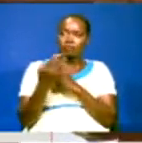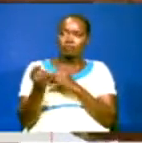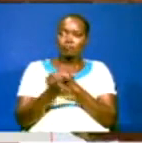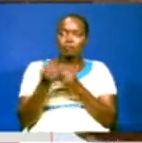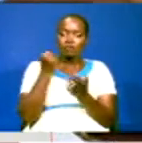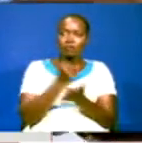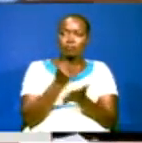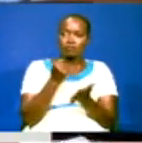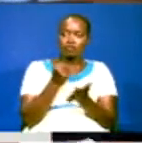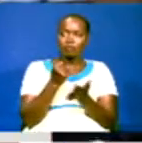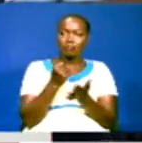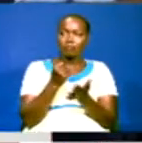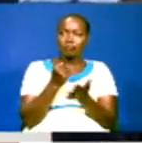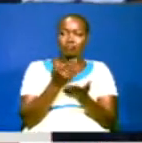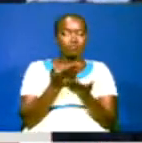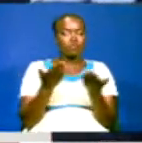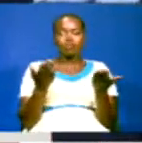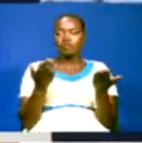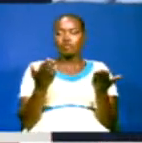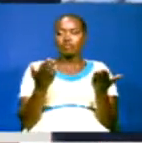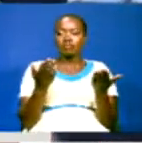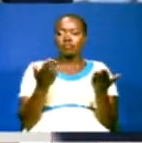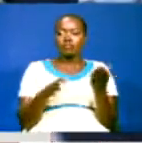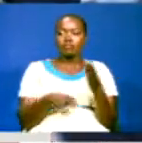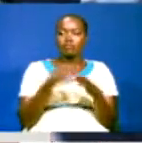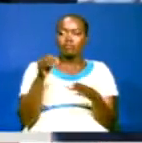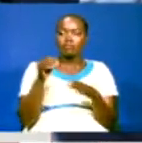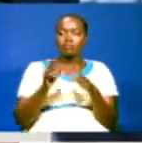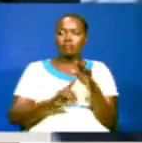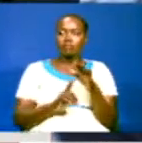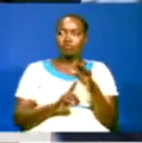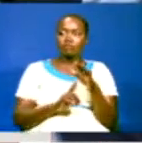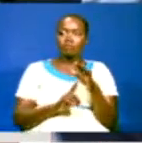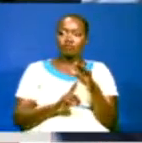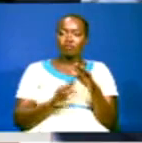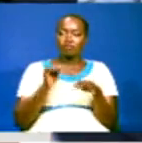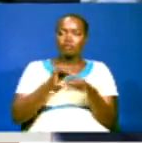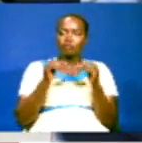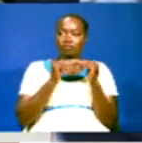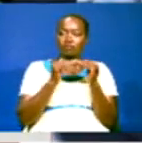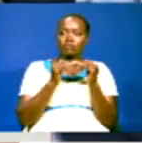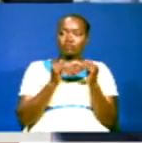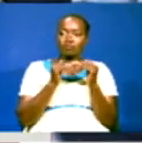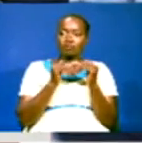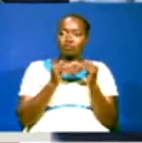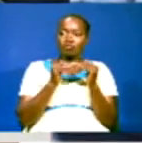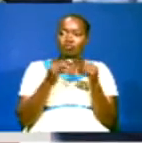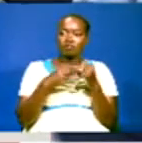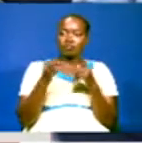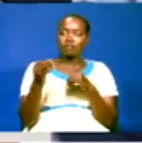office. And actually, I found the ministry at a level of only attracting